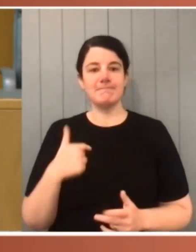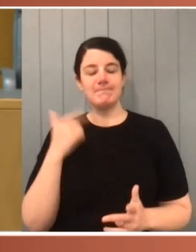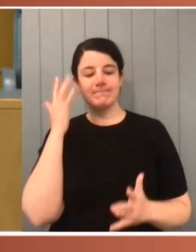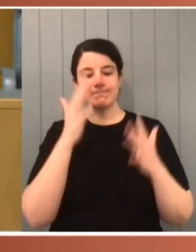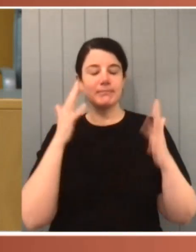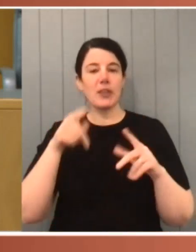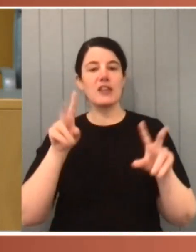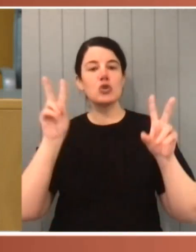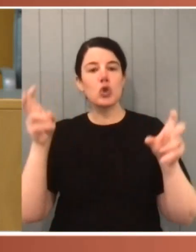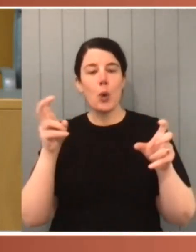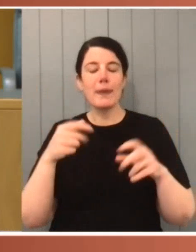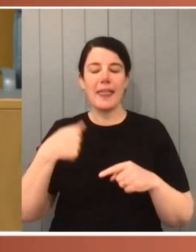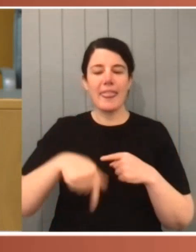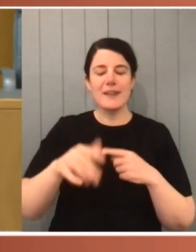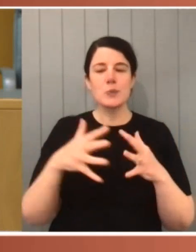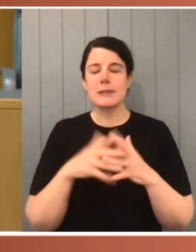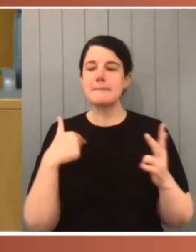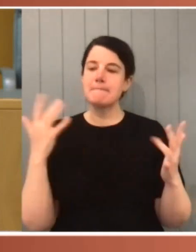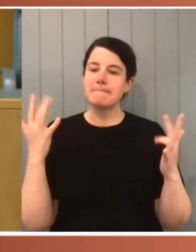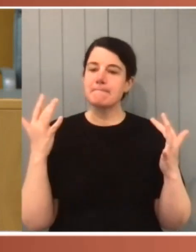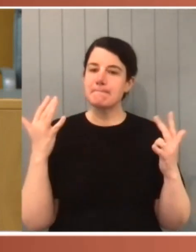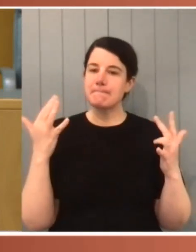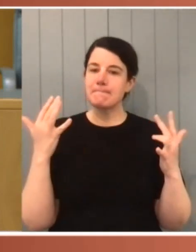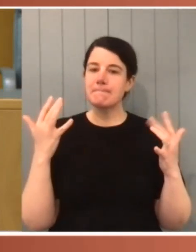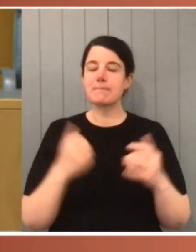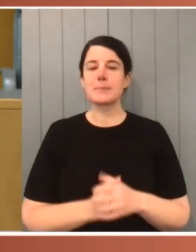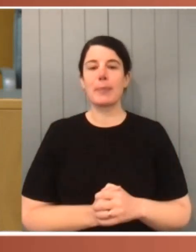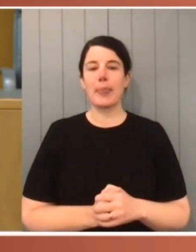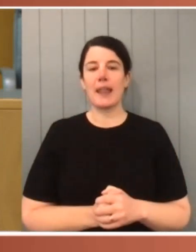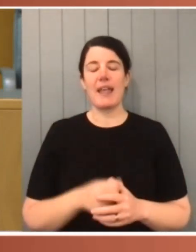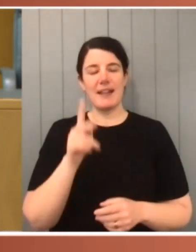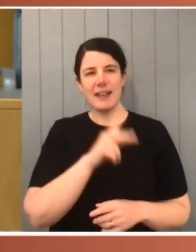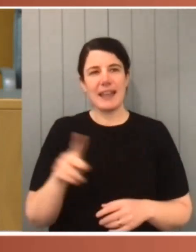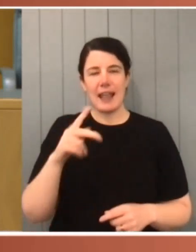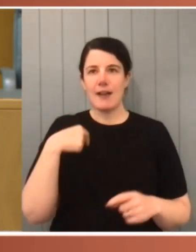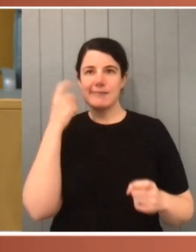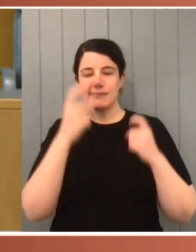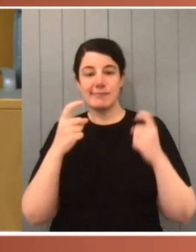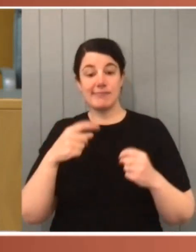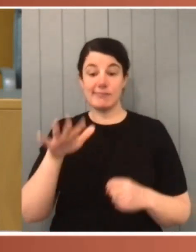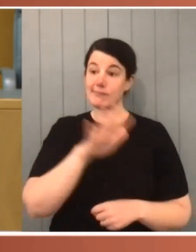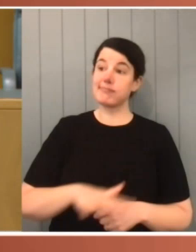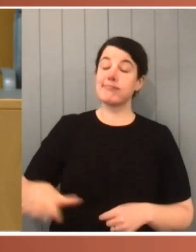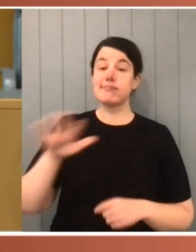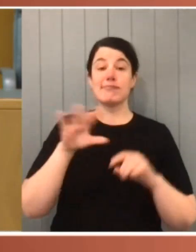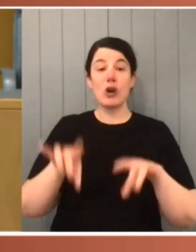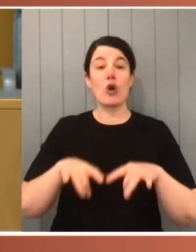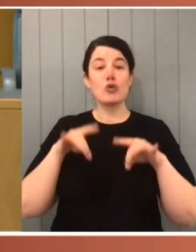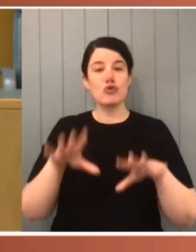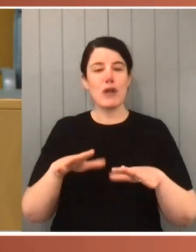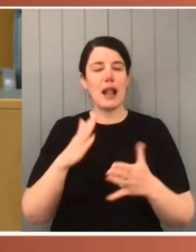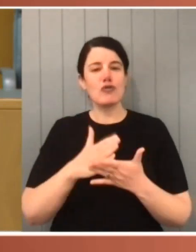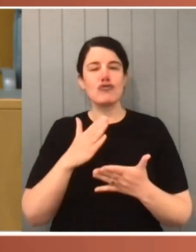topic this week, and a thing I've reflected on again is that as a nation, Australia is bashful